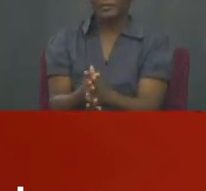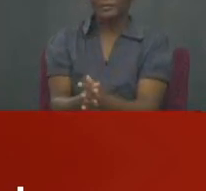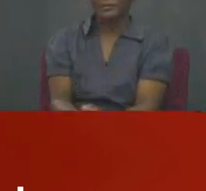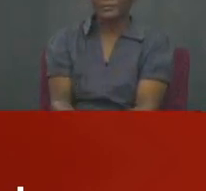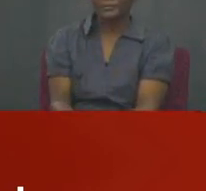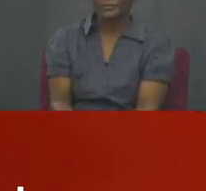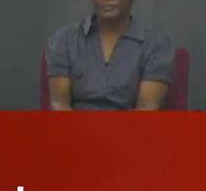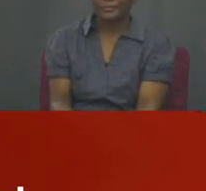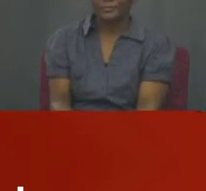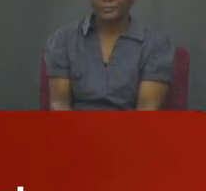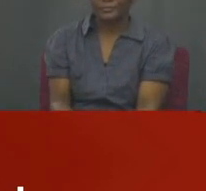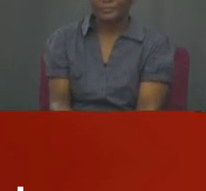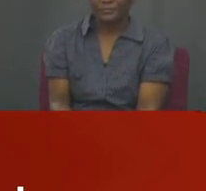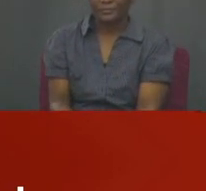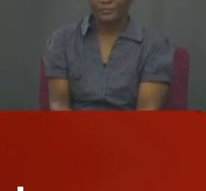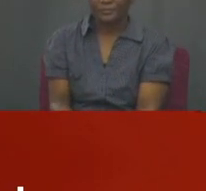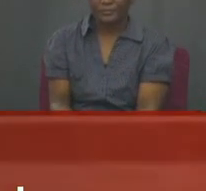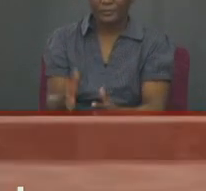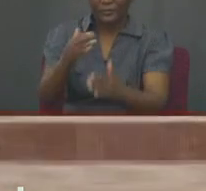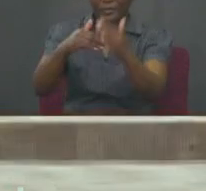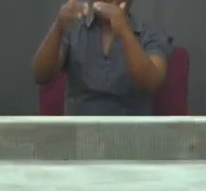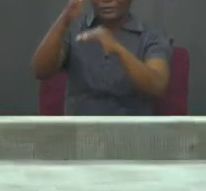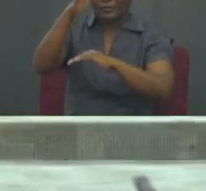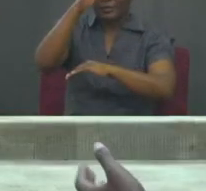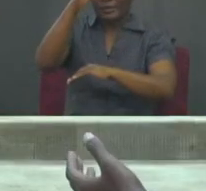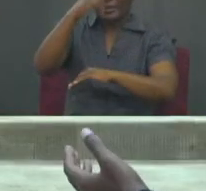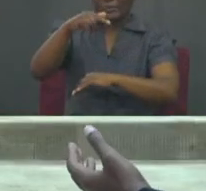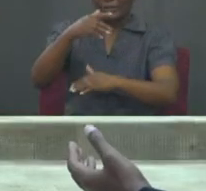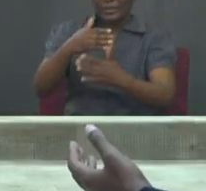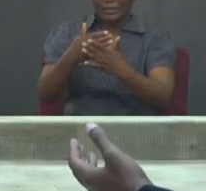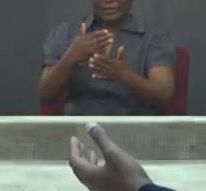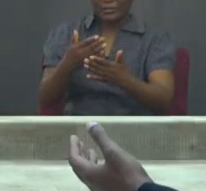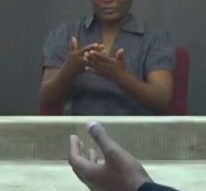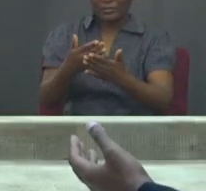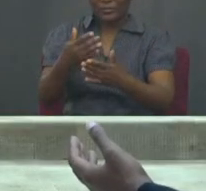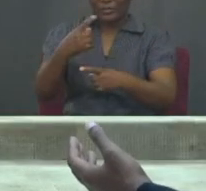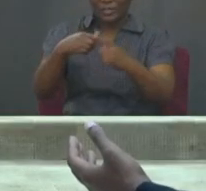world. Heavenly Father, we come before your throne,